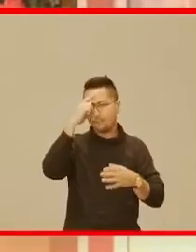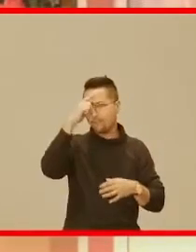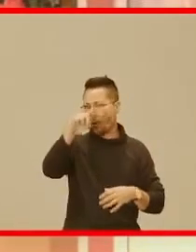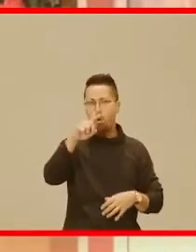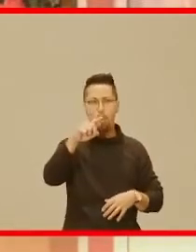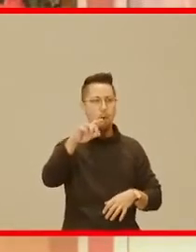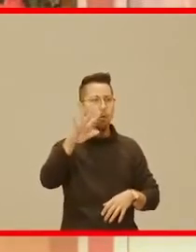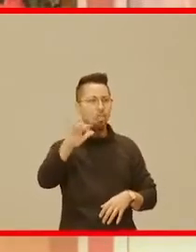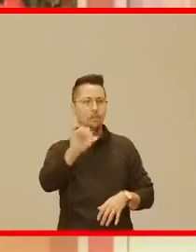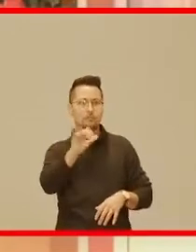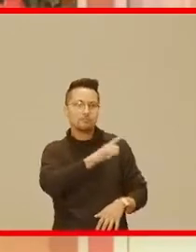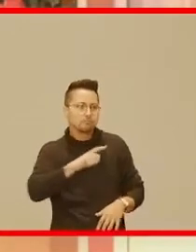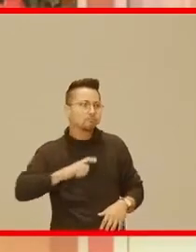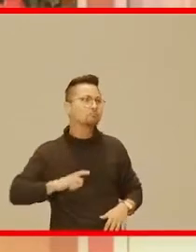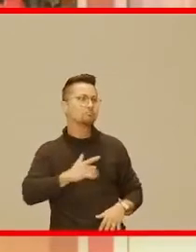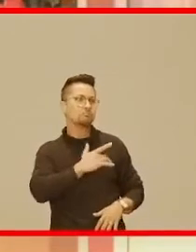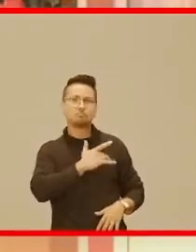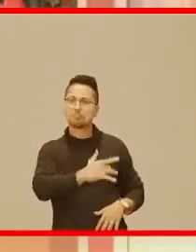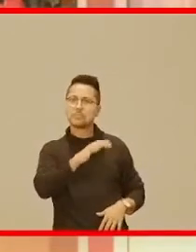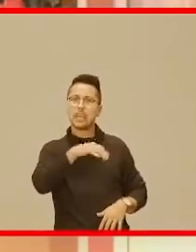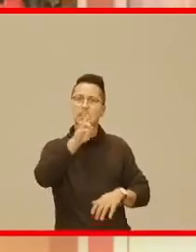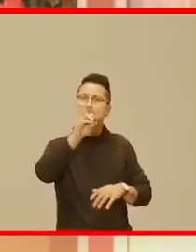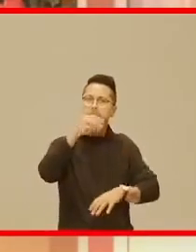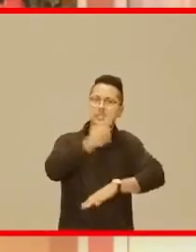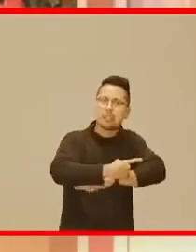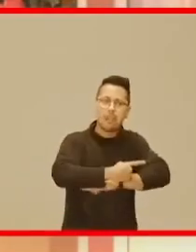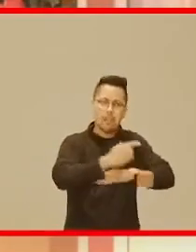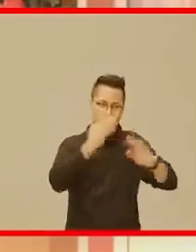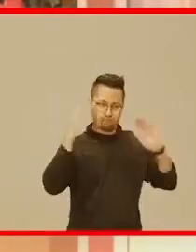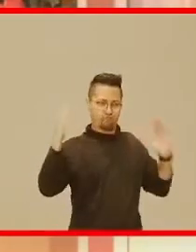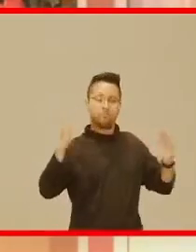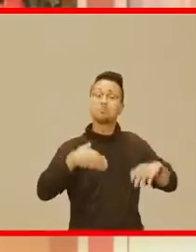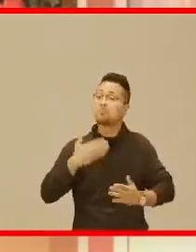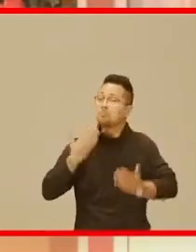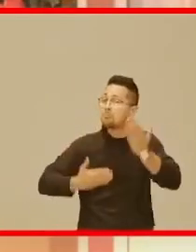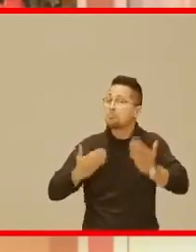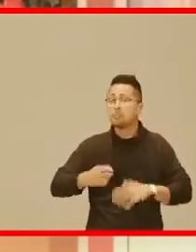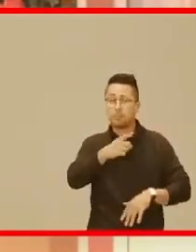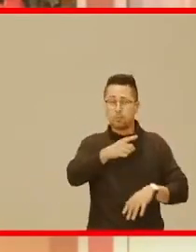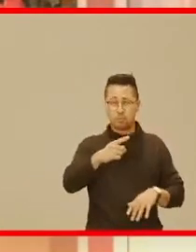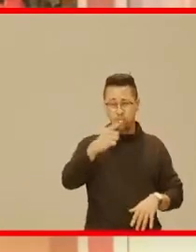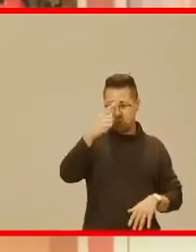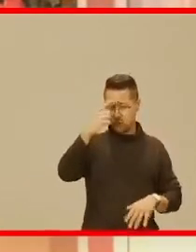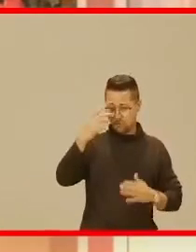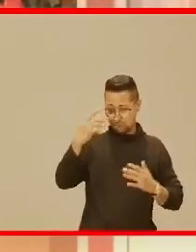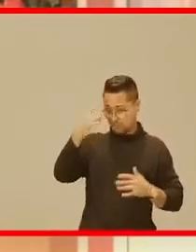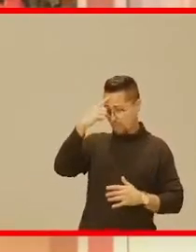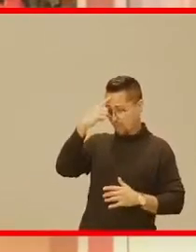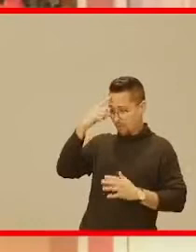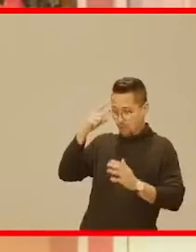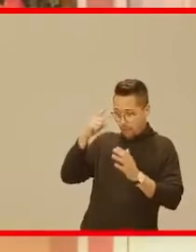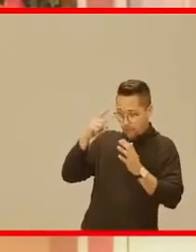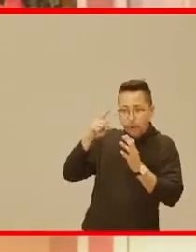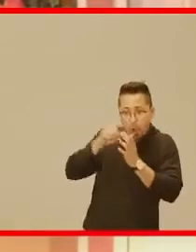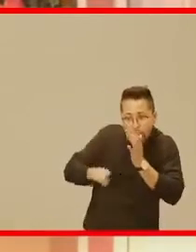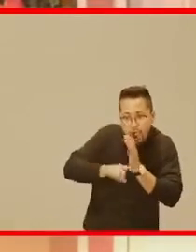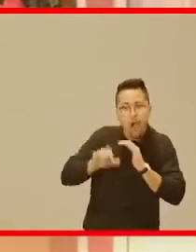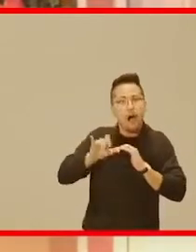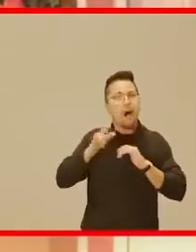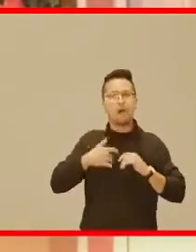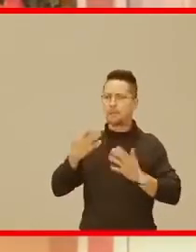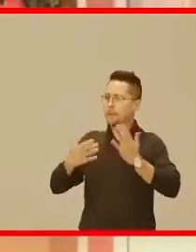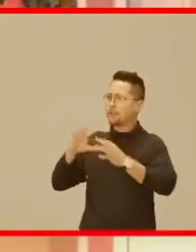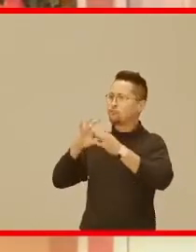legislature where it's a 60-day session. You may find that maybe that's a rule issue. I don't know in terms of the partial